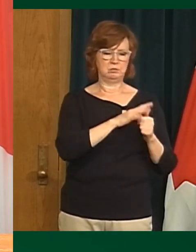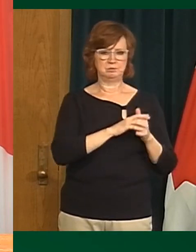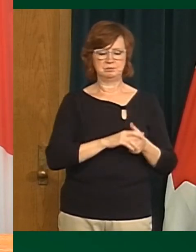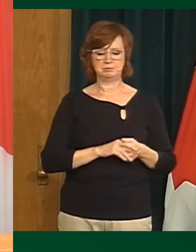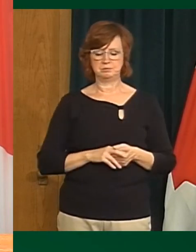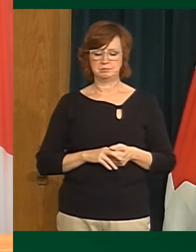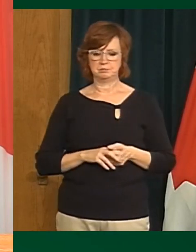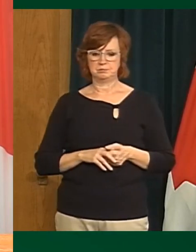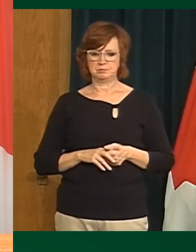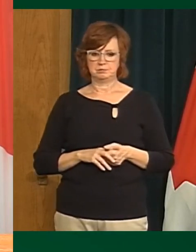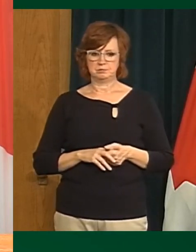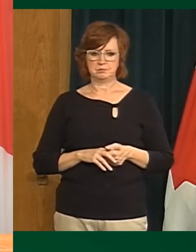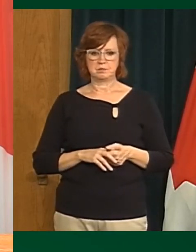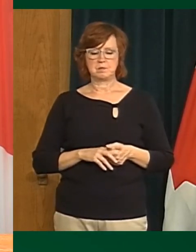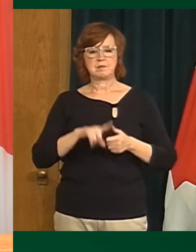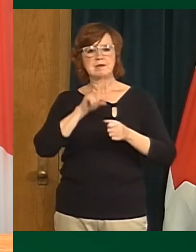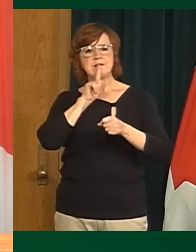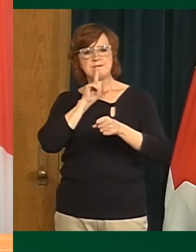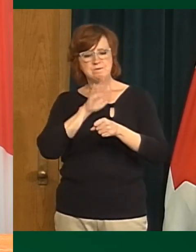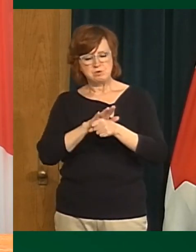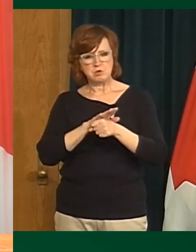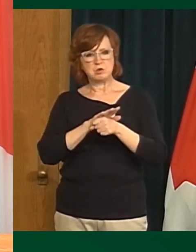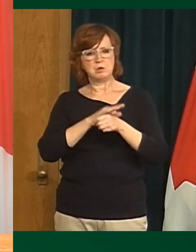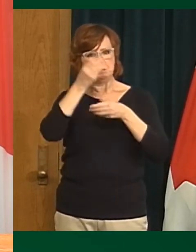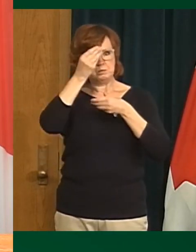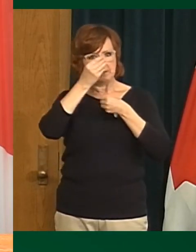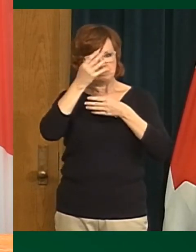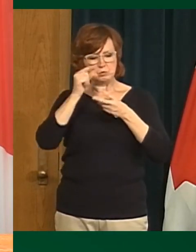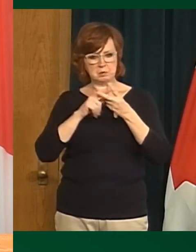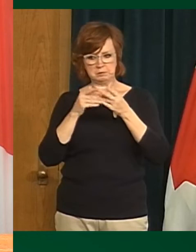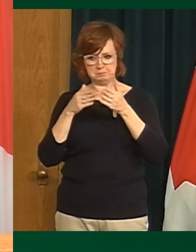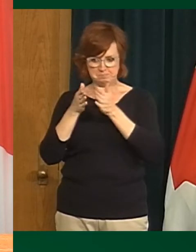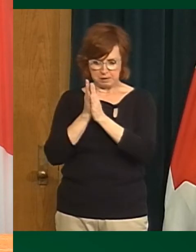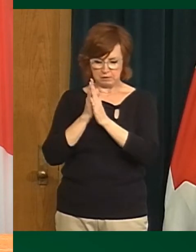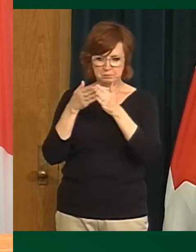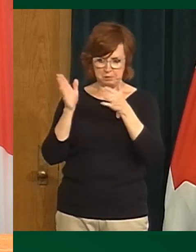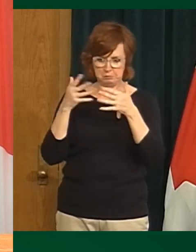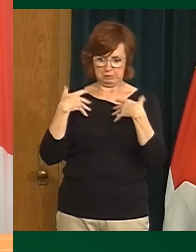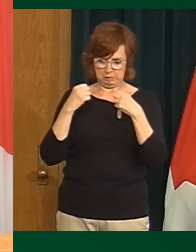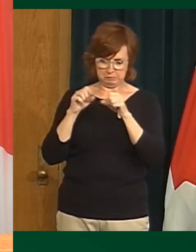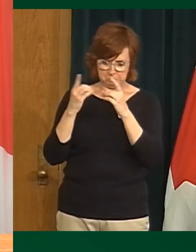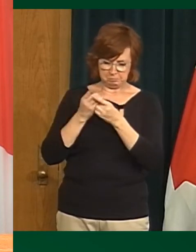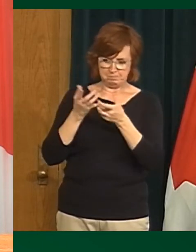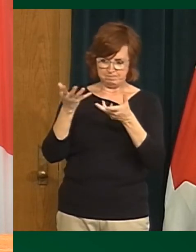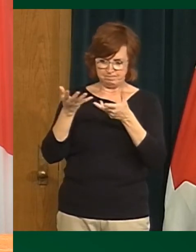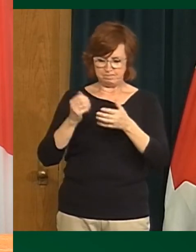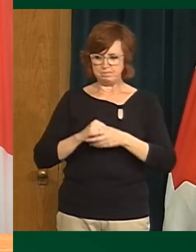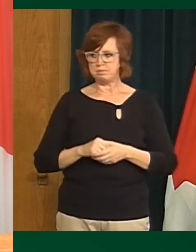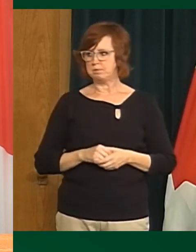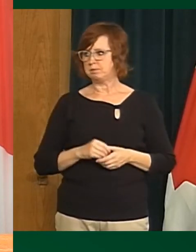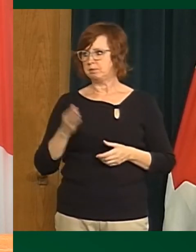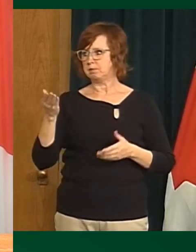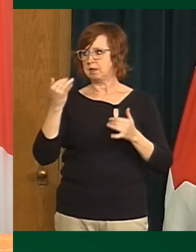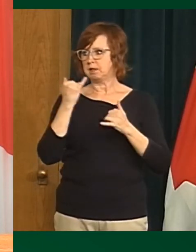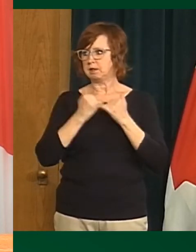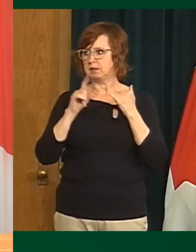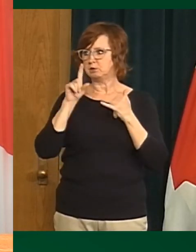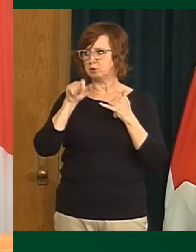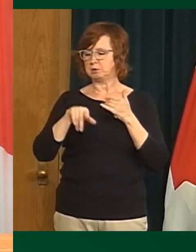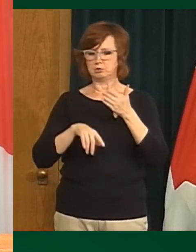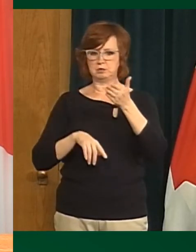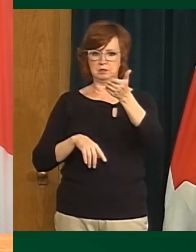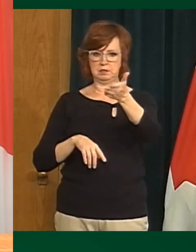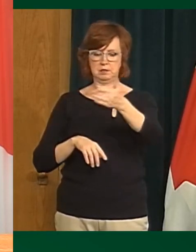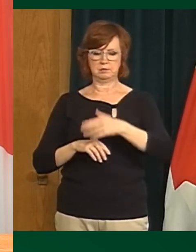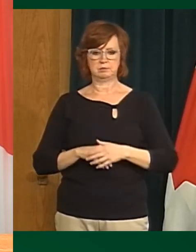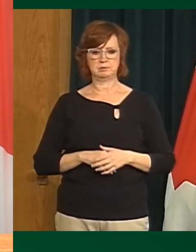other details have been confirmed and verified by public health before we can report. We'll take our last question in the room